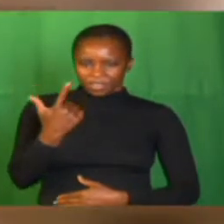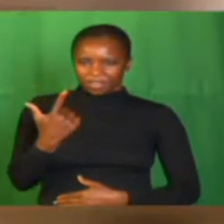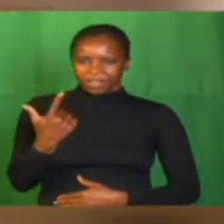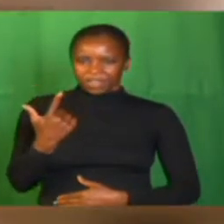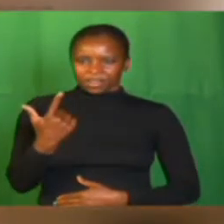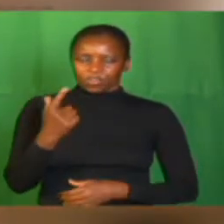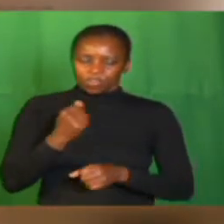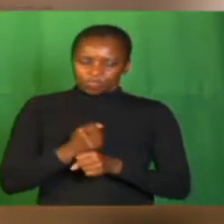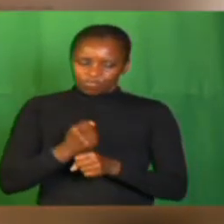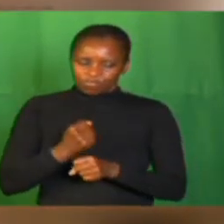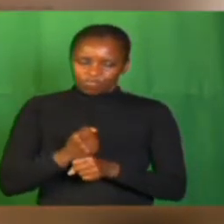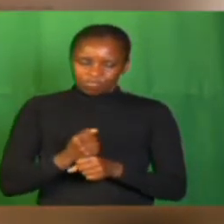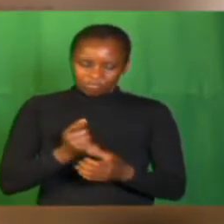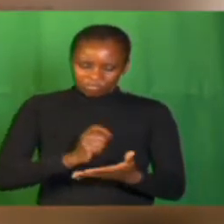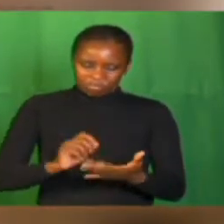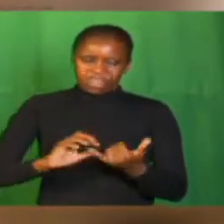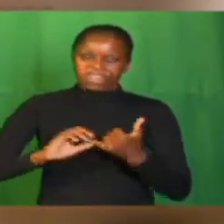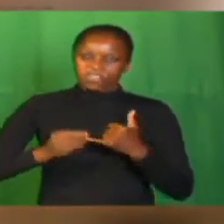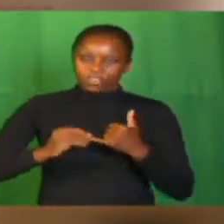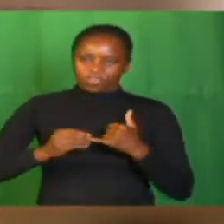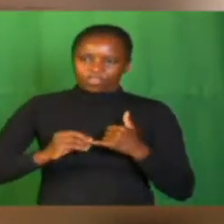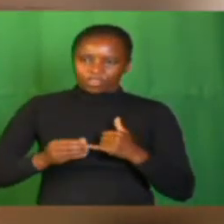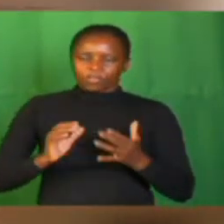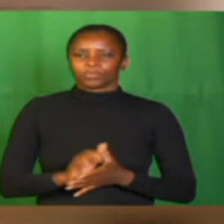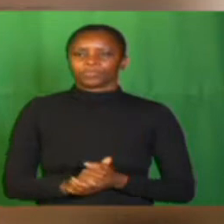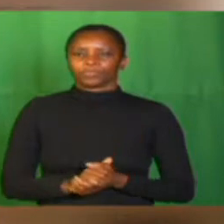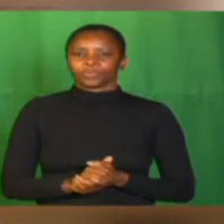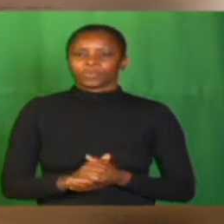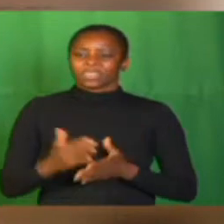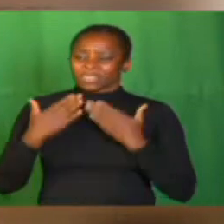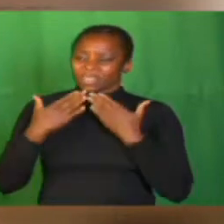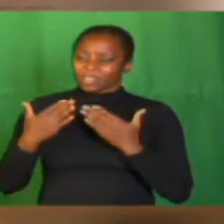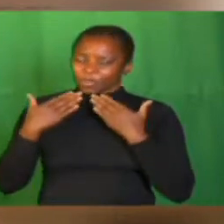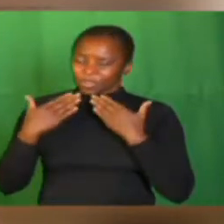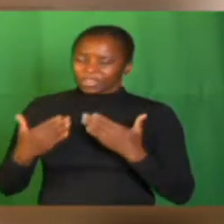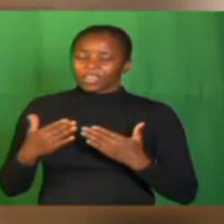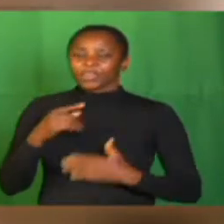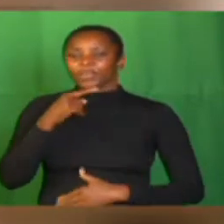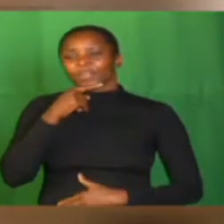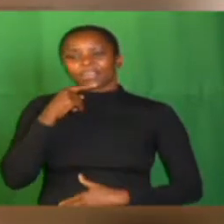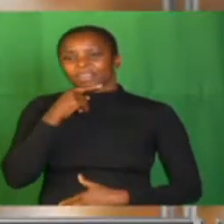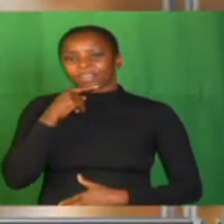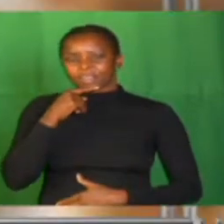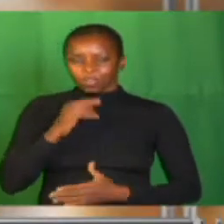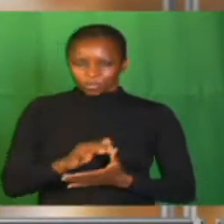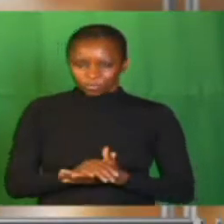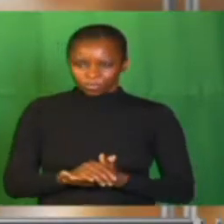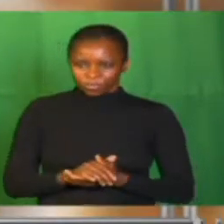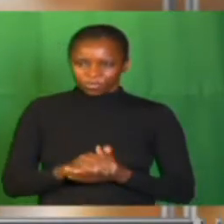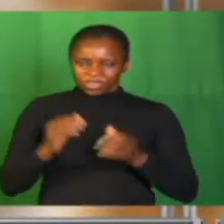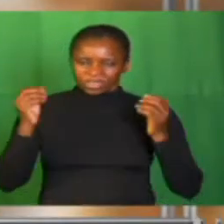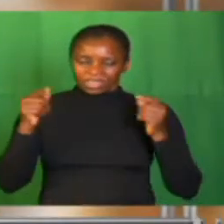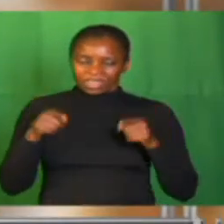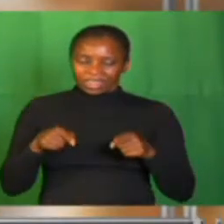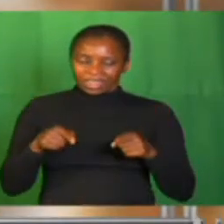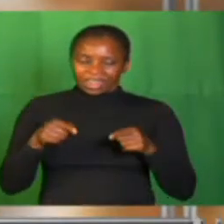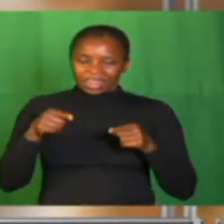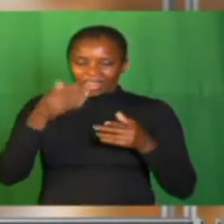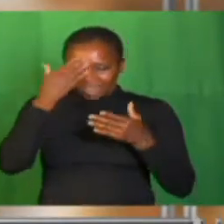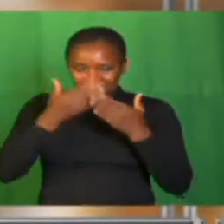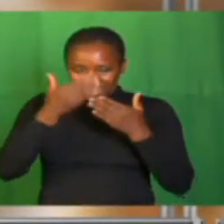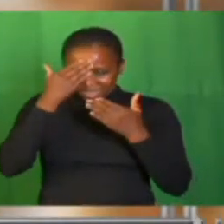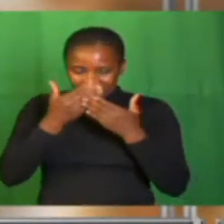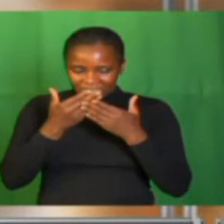will be done for you, Lena, at home. Thank you very much, Lerato. From me, it's done for the day. Oh, thank you very much